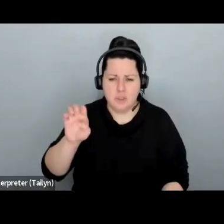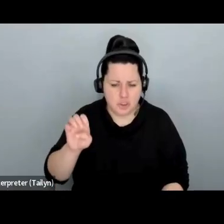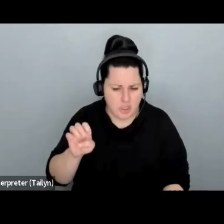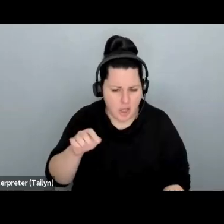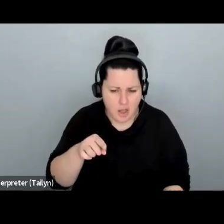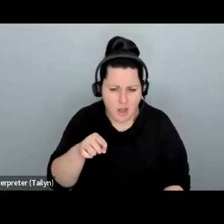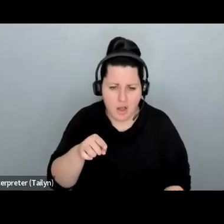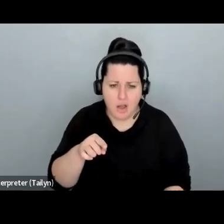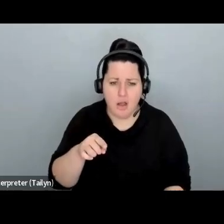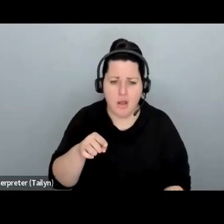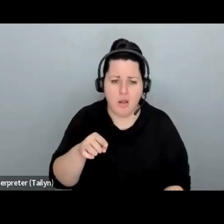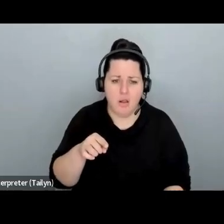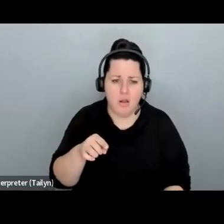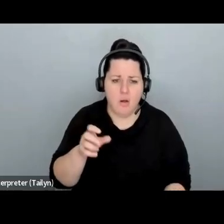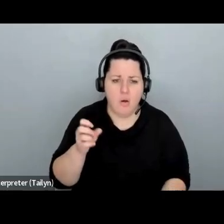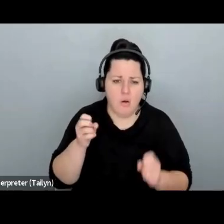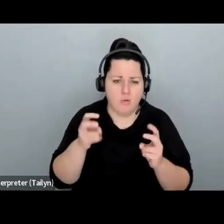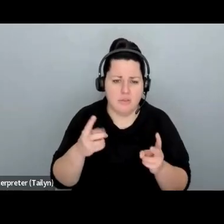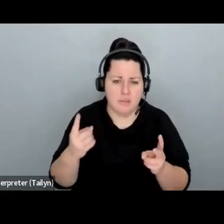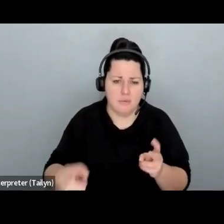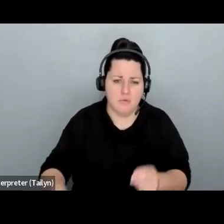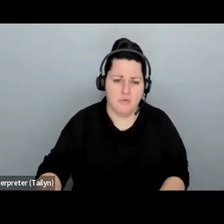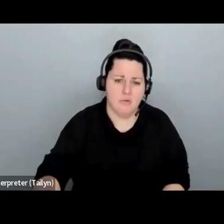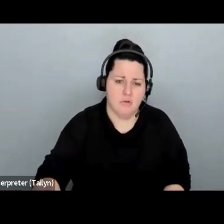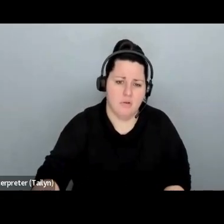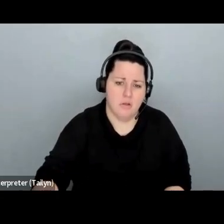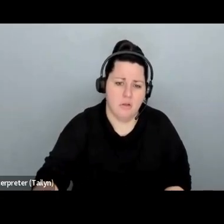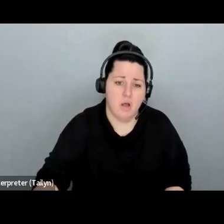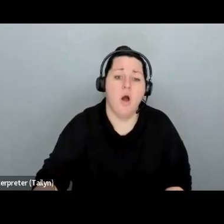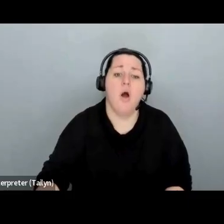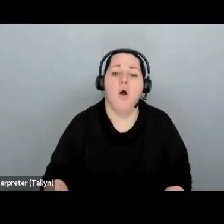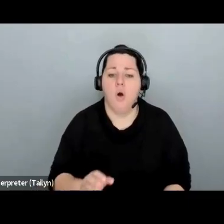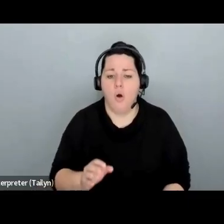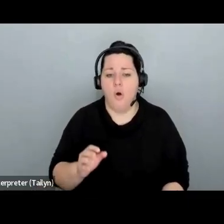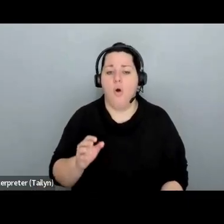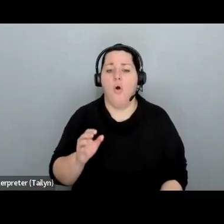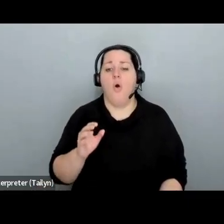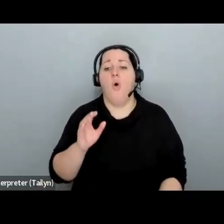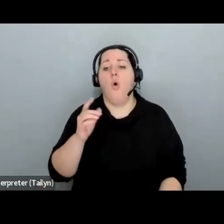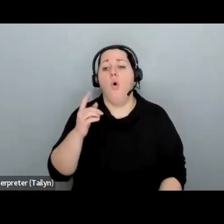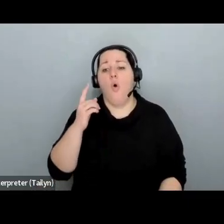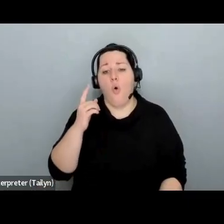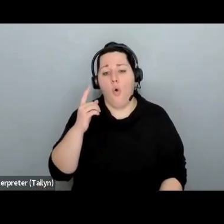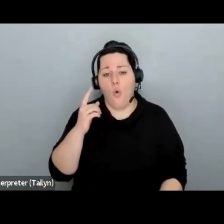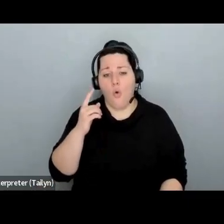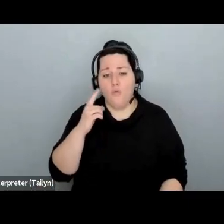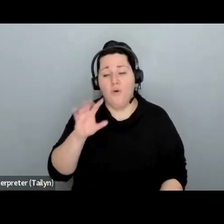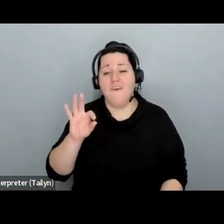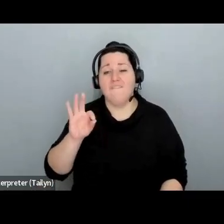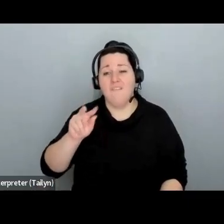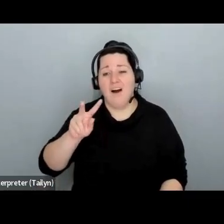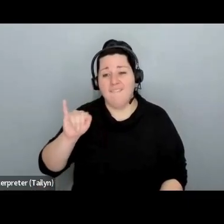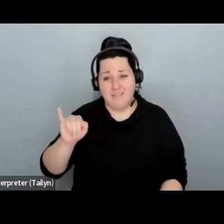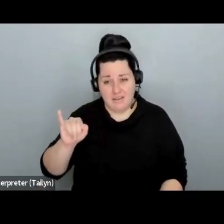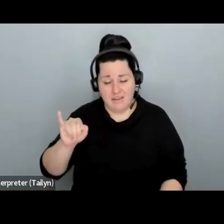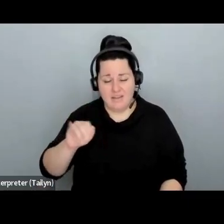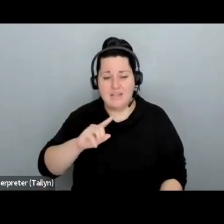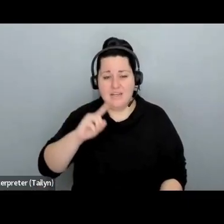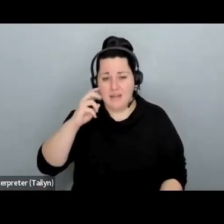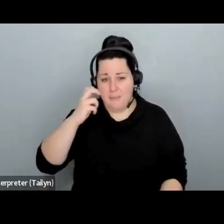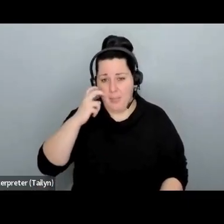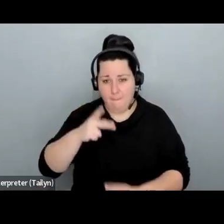see, did put something in the chat that, oh yeah, so for Bobby, the Deafblind